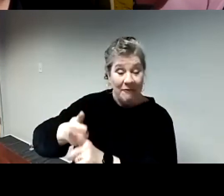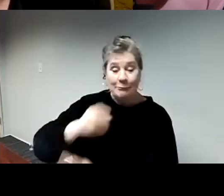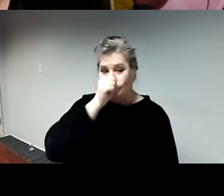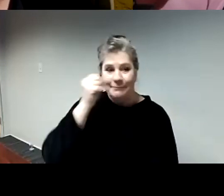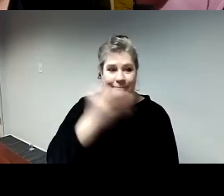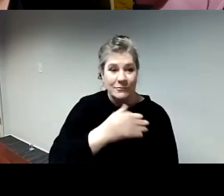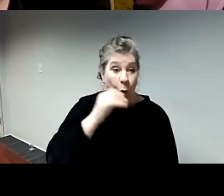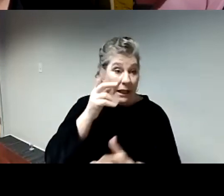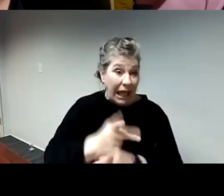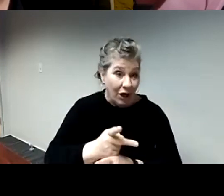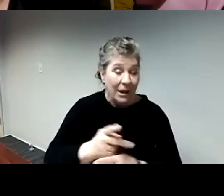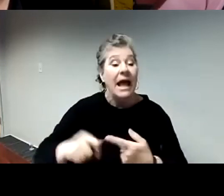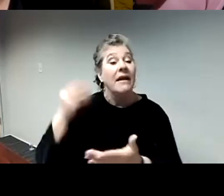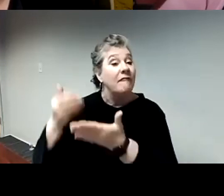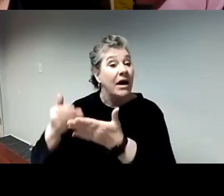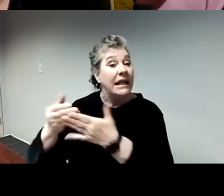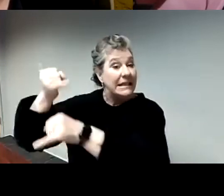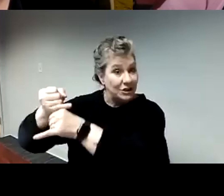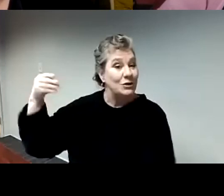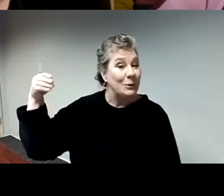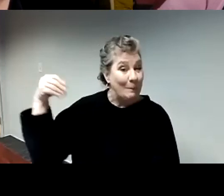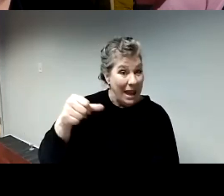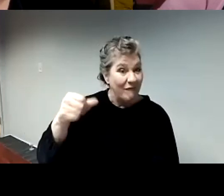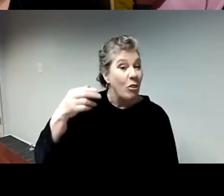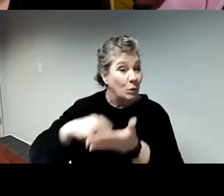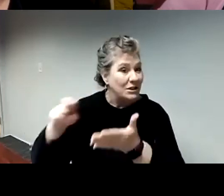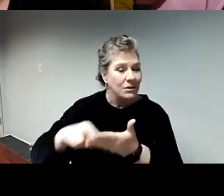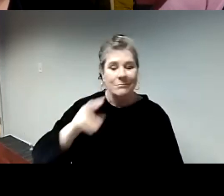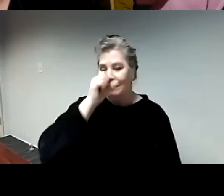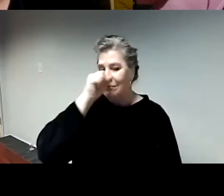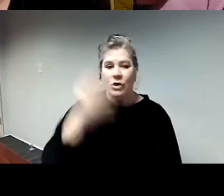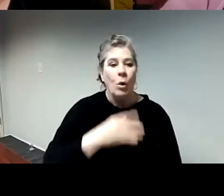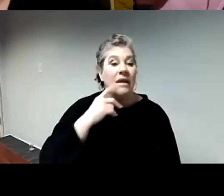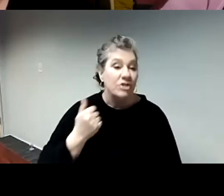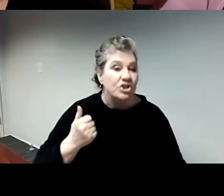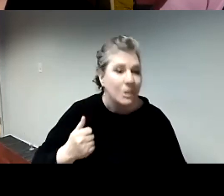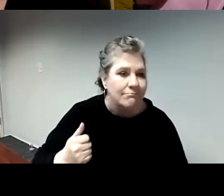care, and funding institutions that fund that research don't give a shit.